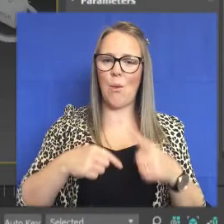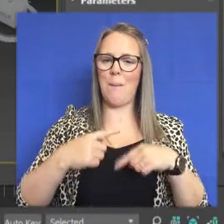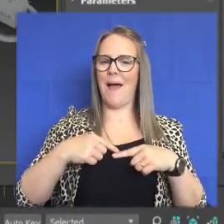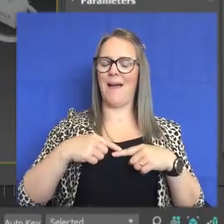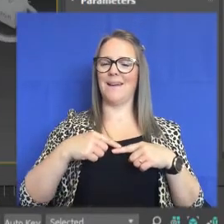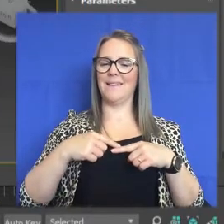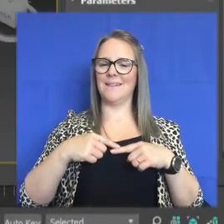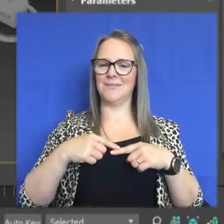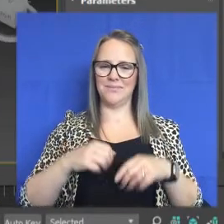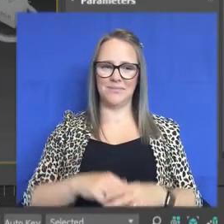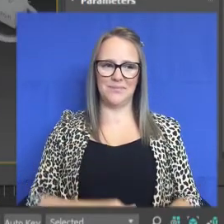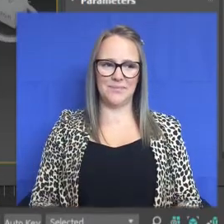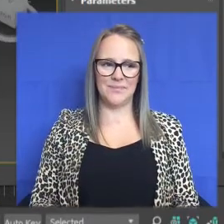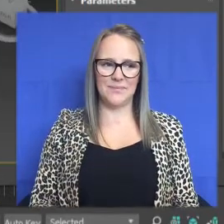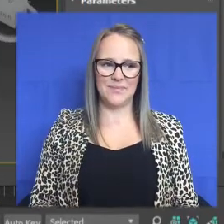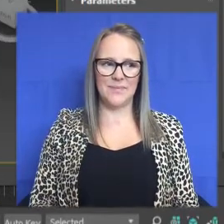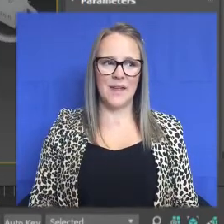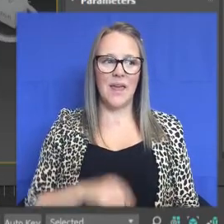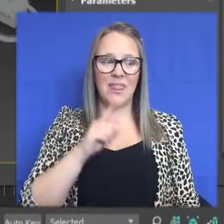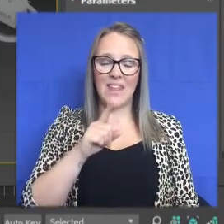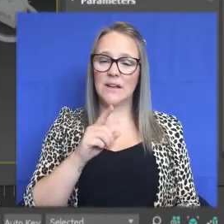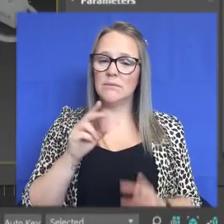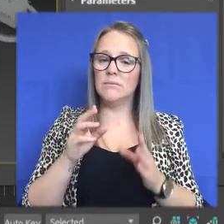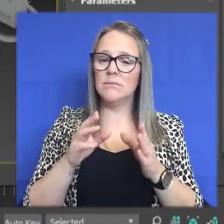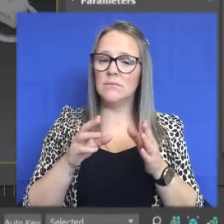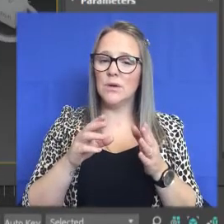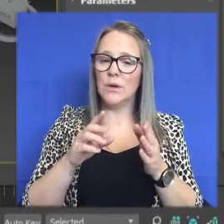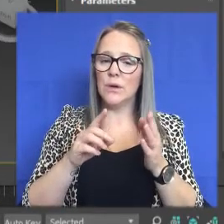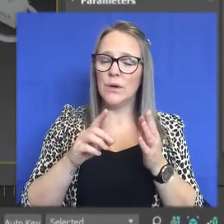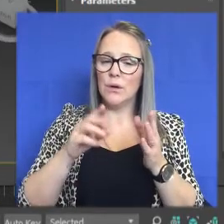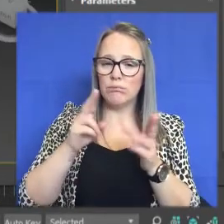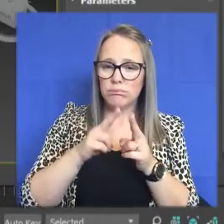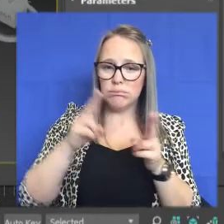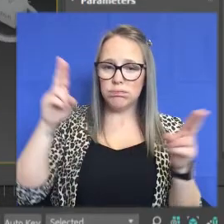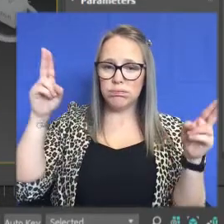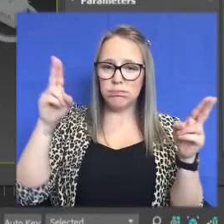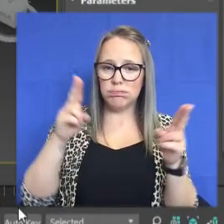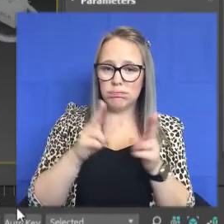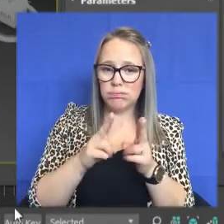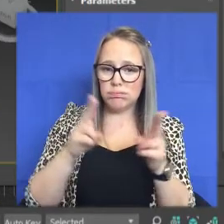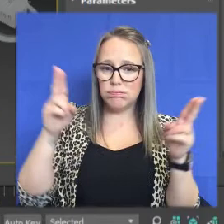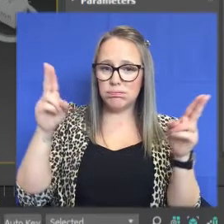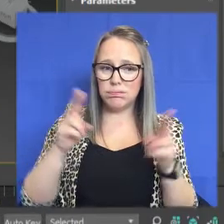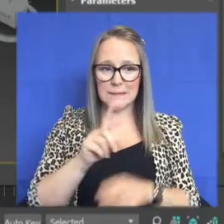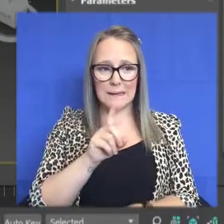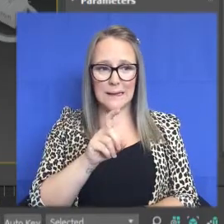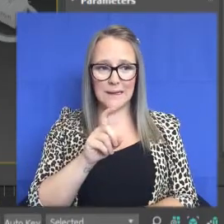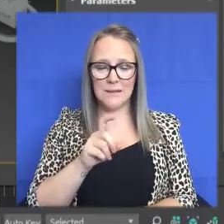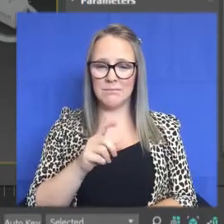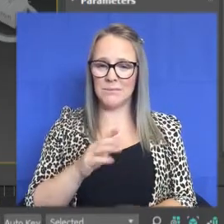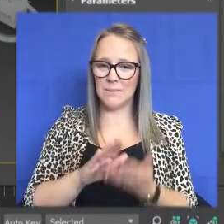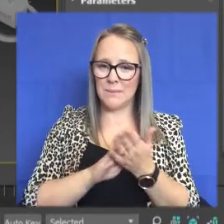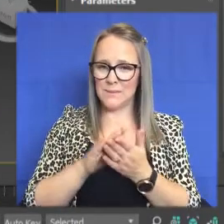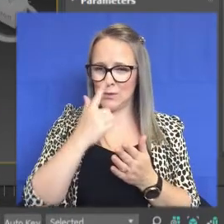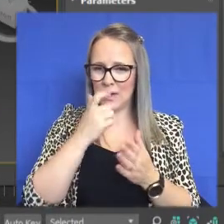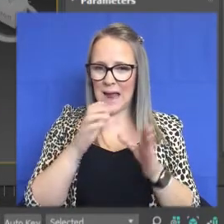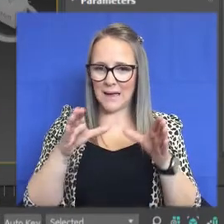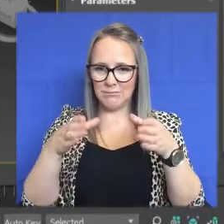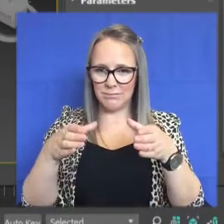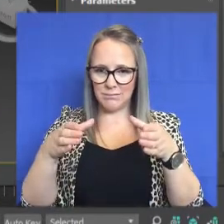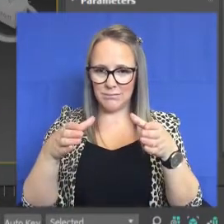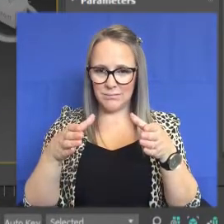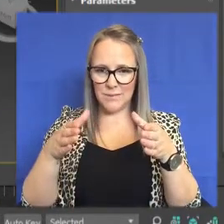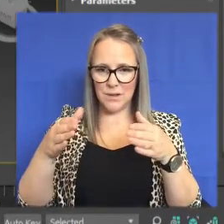And finally, we have the select and uniform scale tool. Left click to select. You can scale your